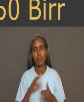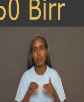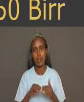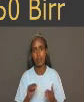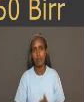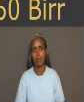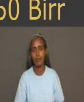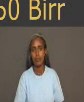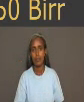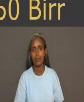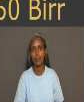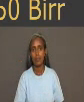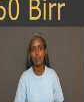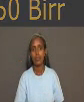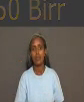1,650 beer.